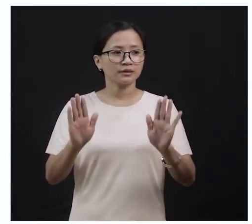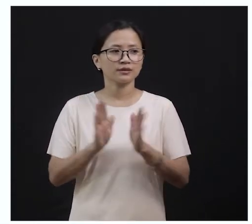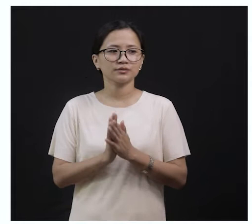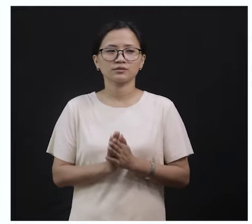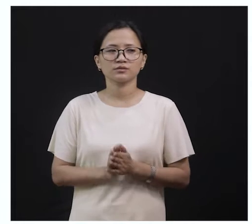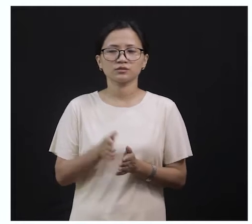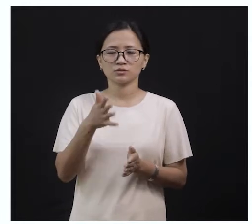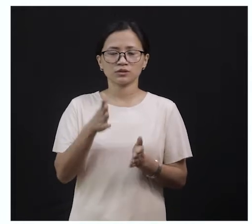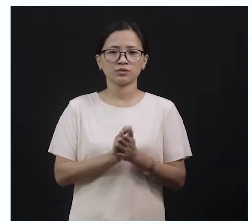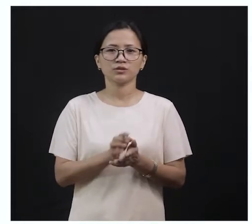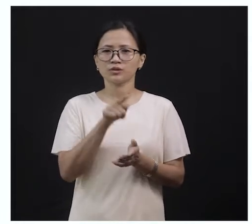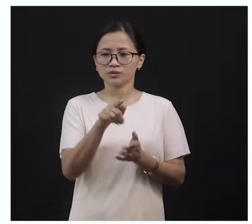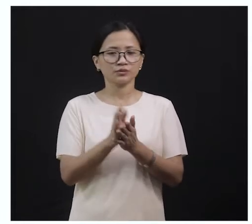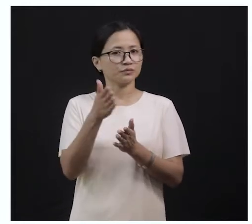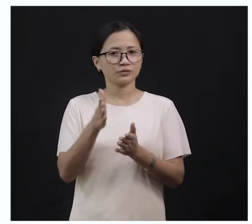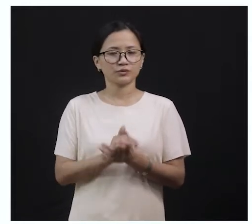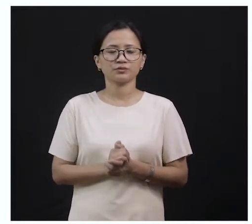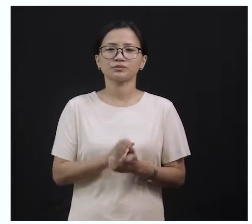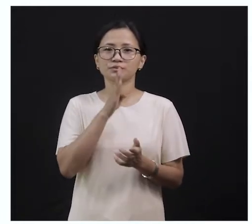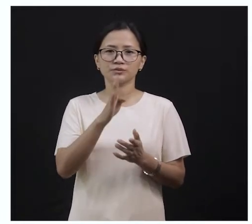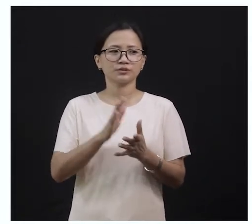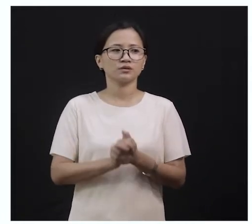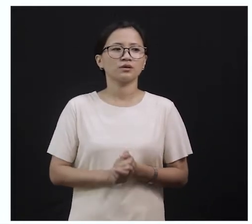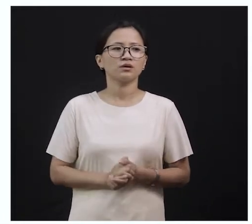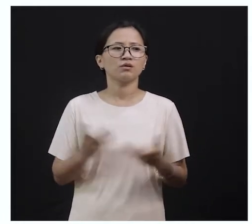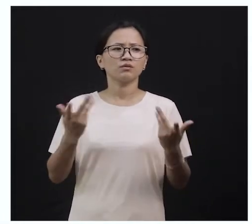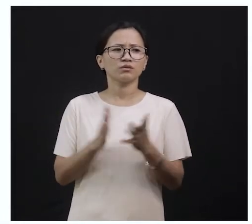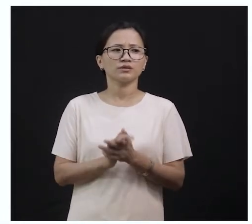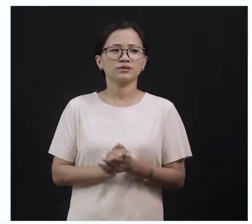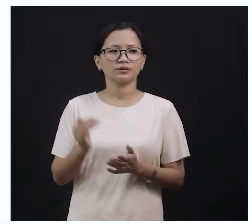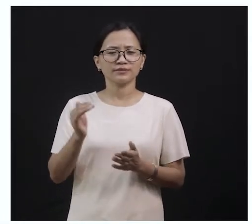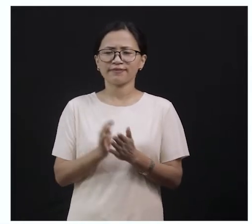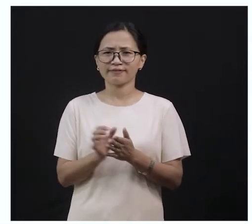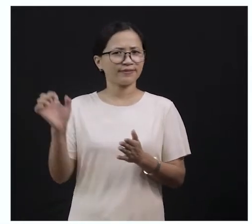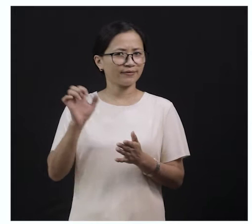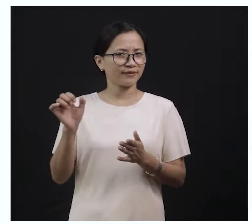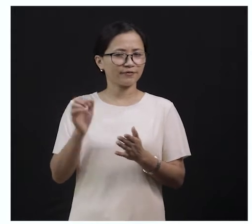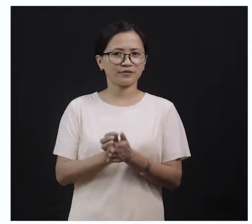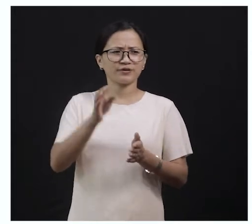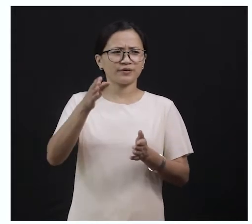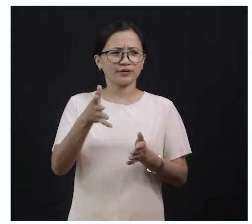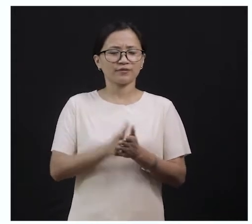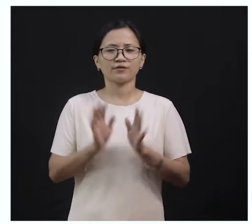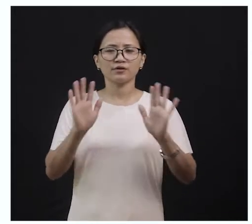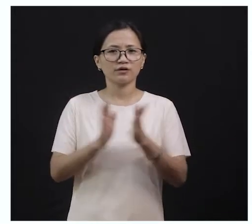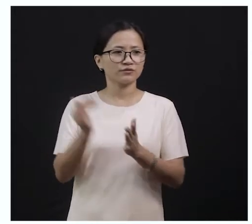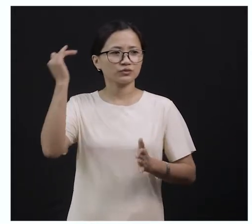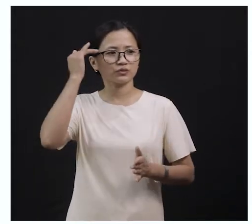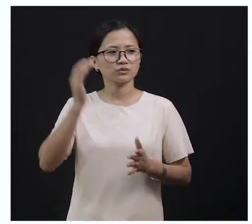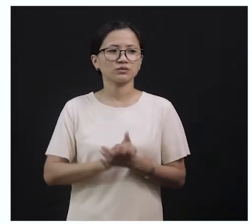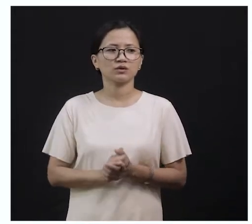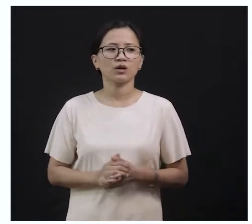not been, I never have known what beauty I stood to lose. See, here the poet